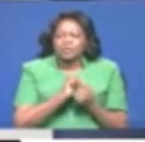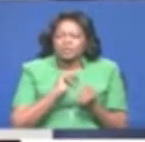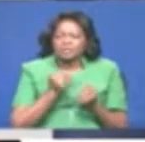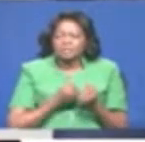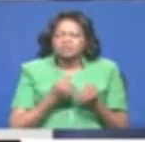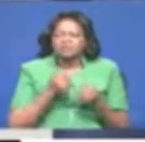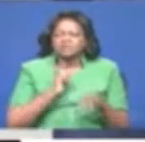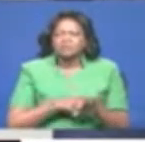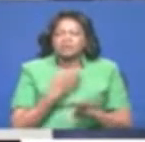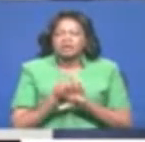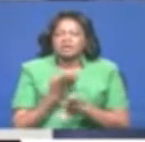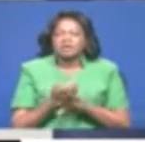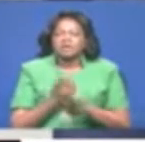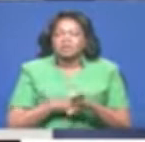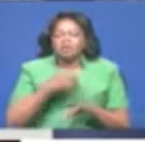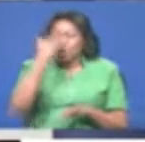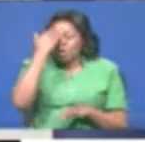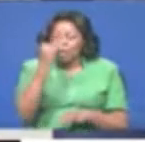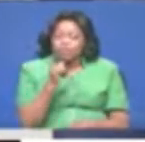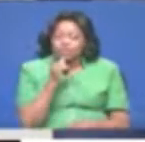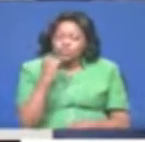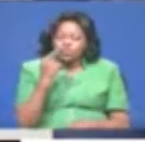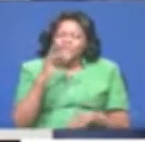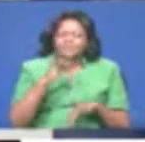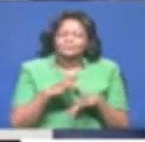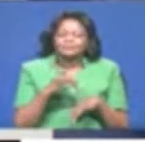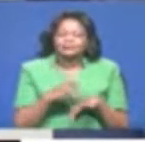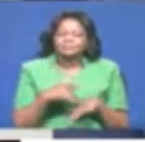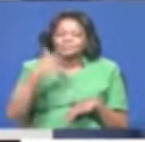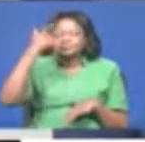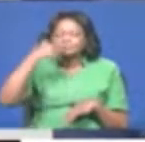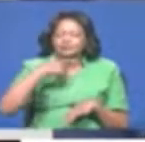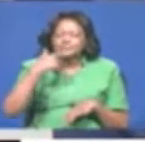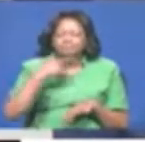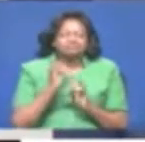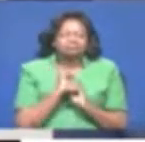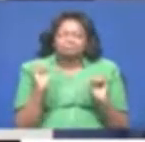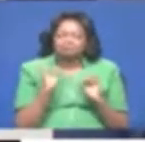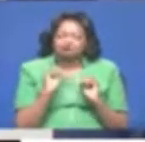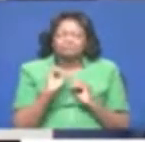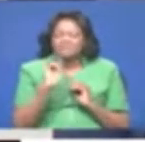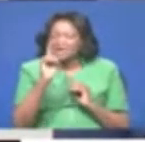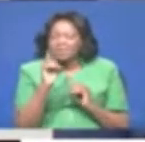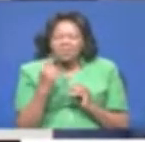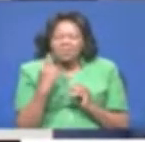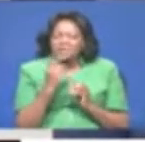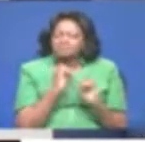time, because it's not only touching on Thika or Nairobi or Mount